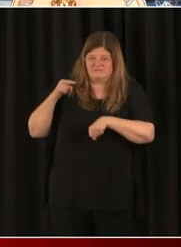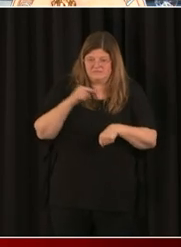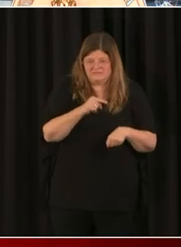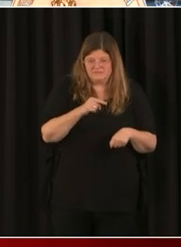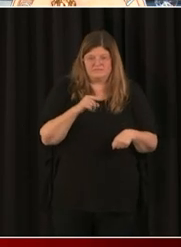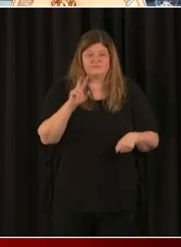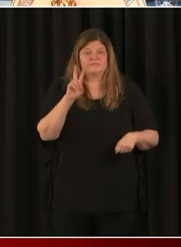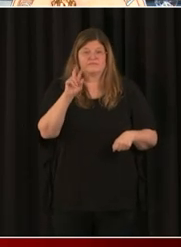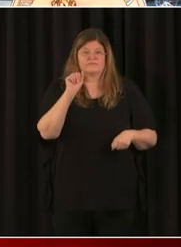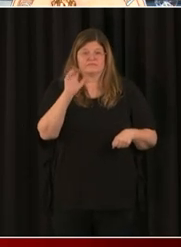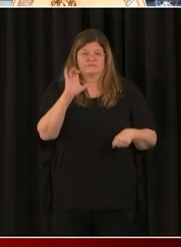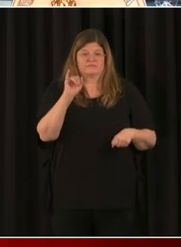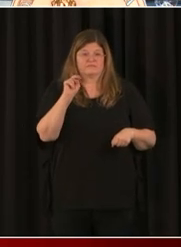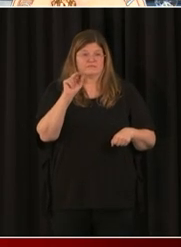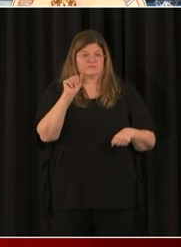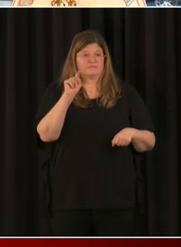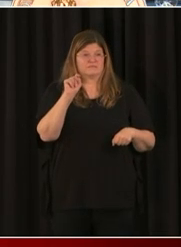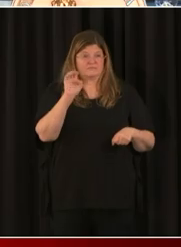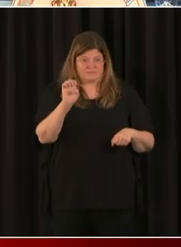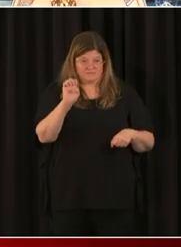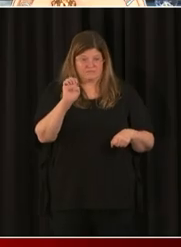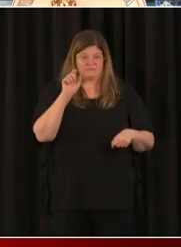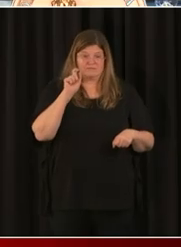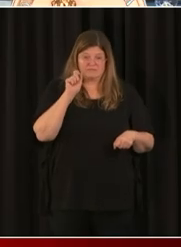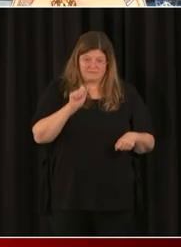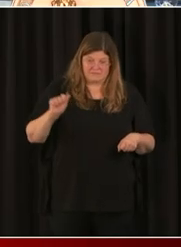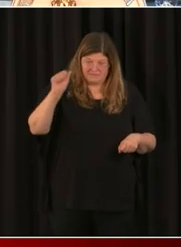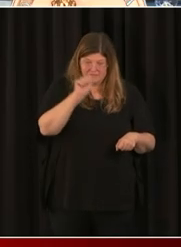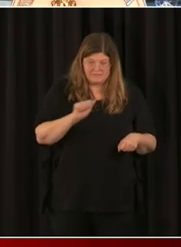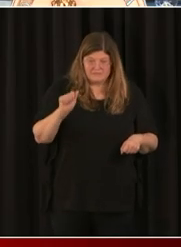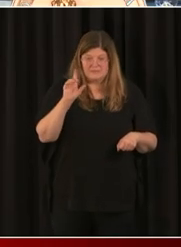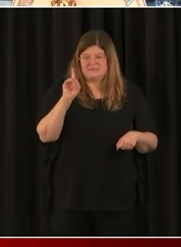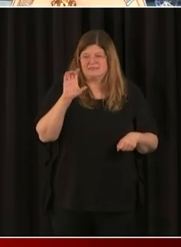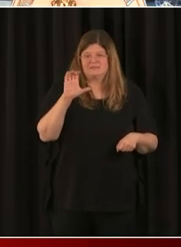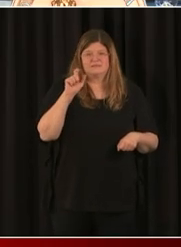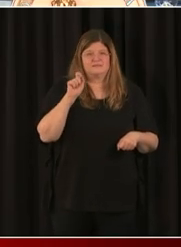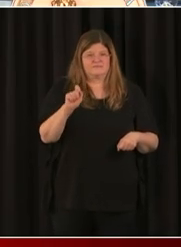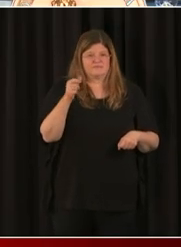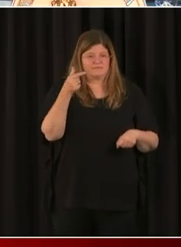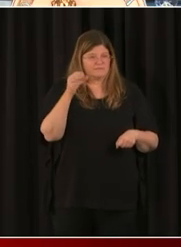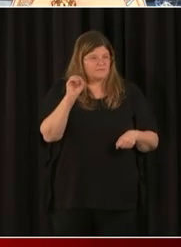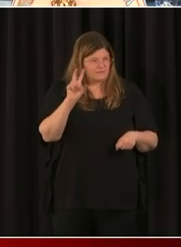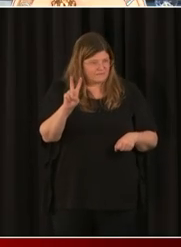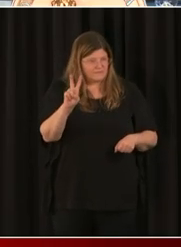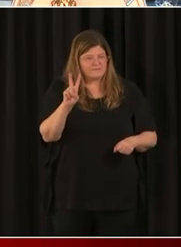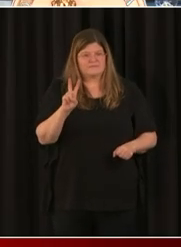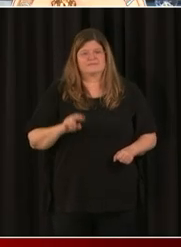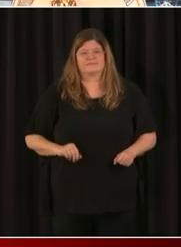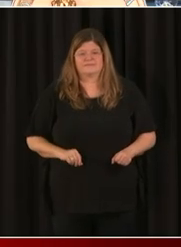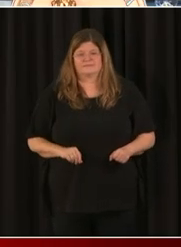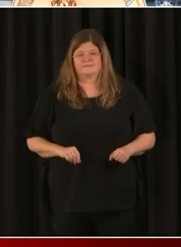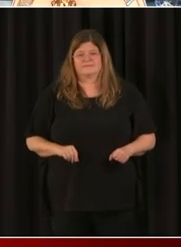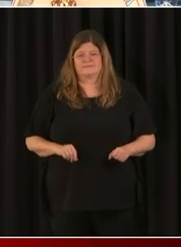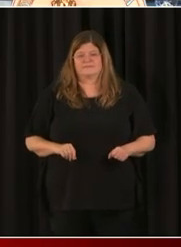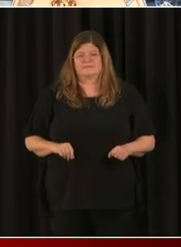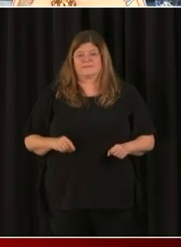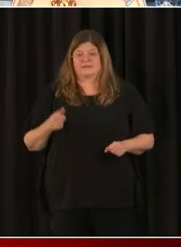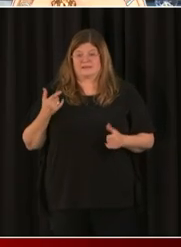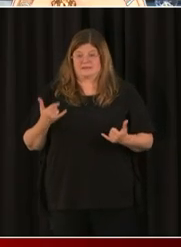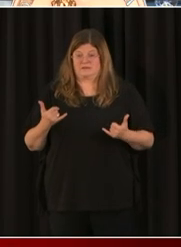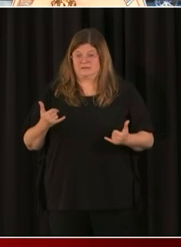vaccinate.dc.gov. I also want to be real clear about our portal, and Dr. Nesbitt can say